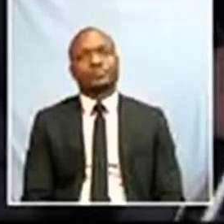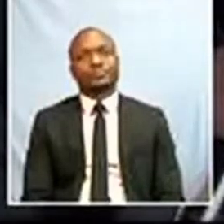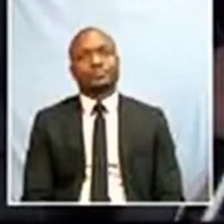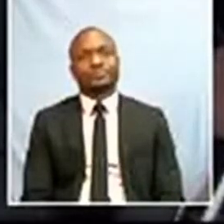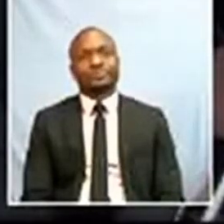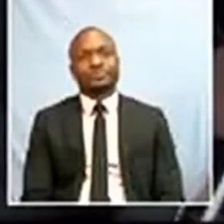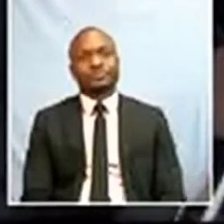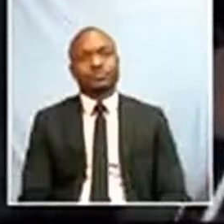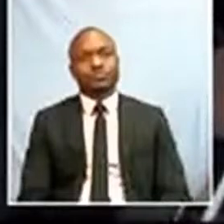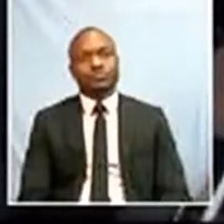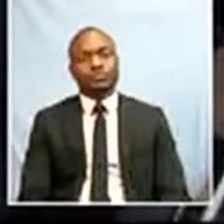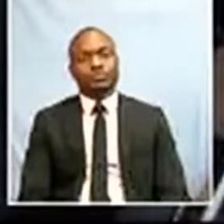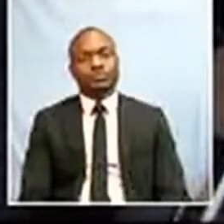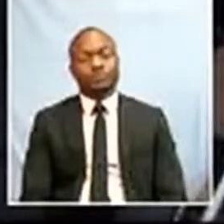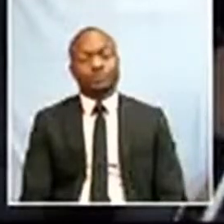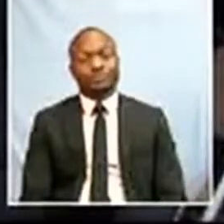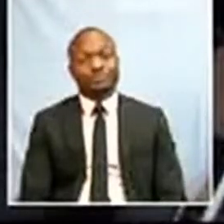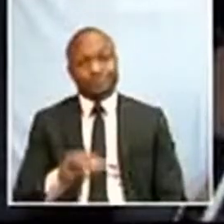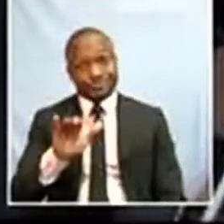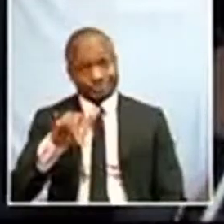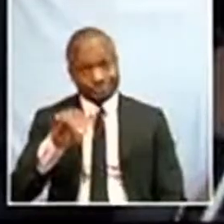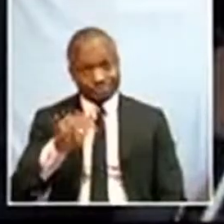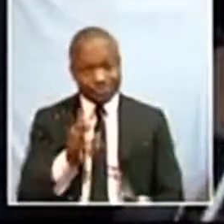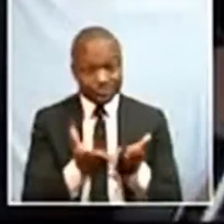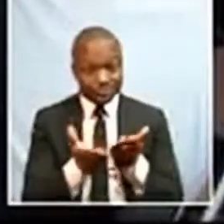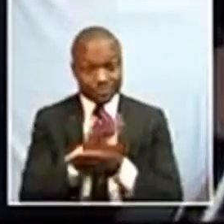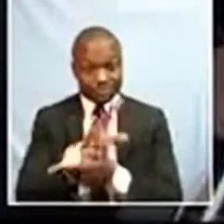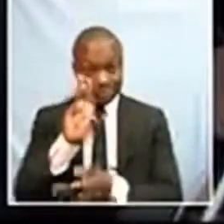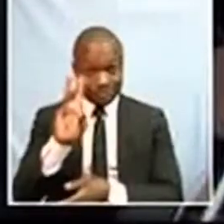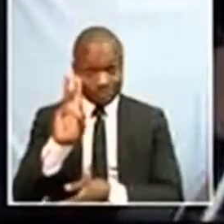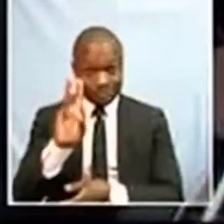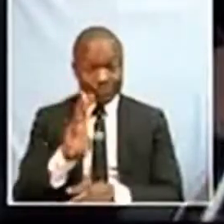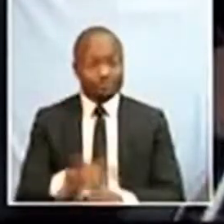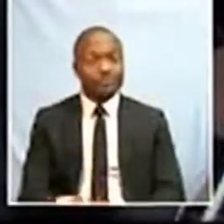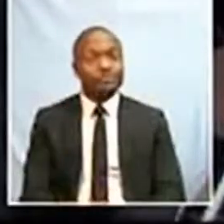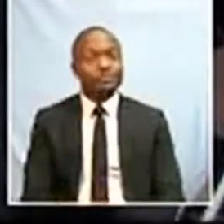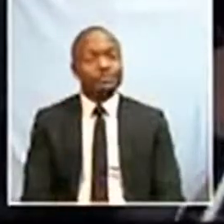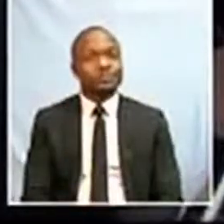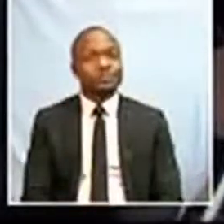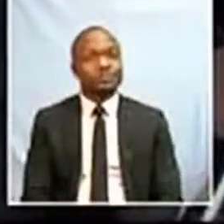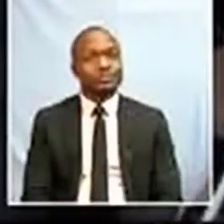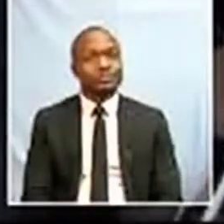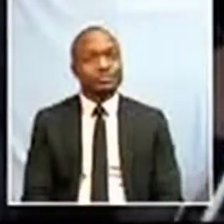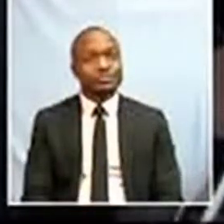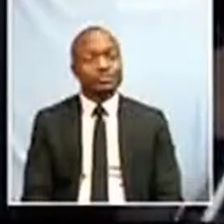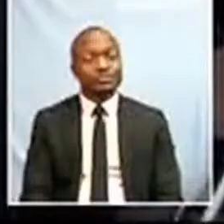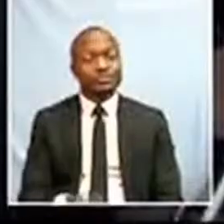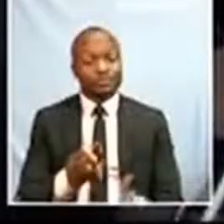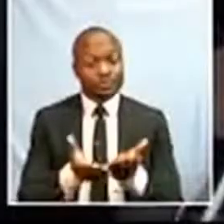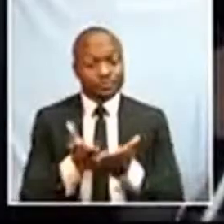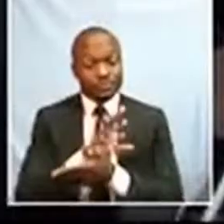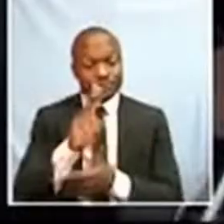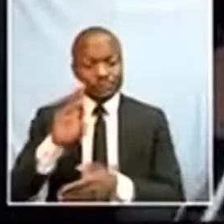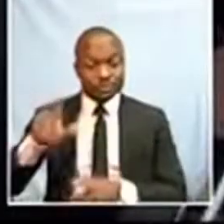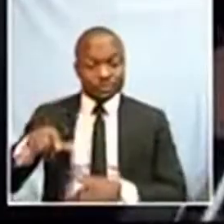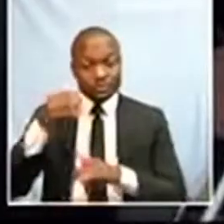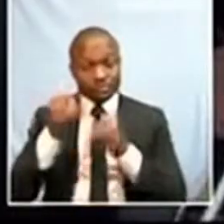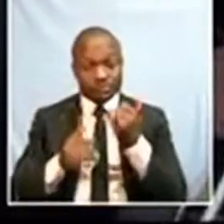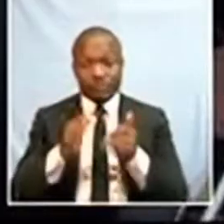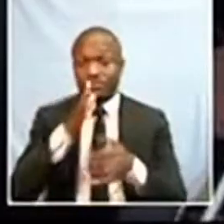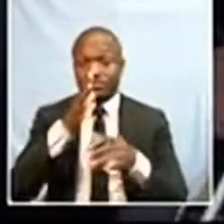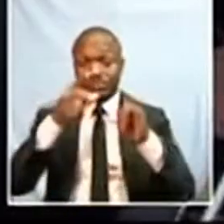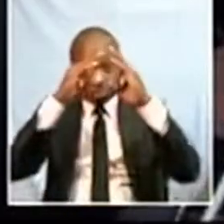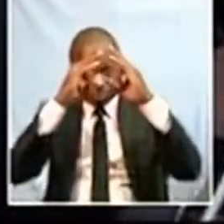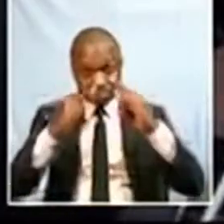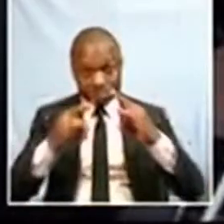Mulombe? Yes, it's page 6, not page 8. So, page 6, delayed completion of mother shelter